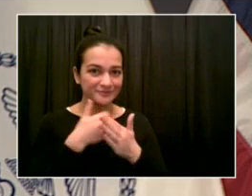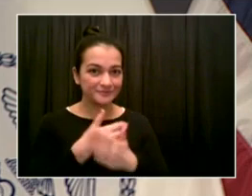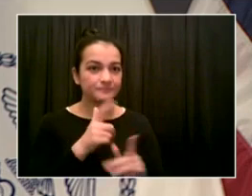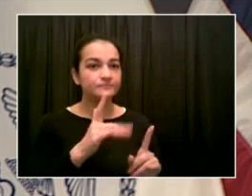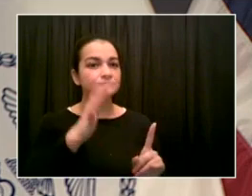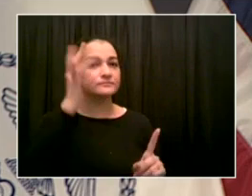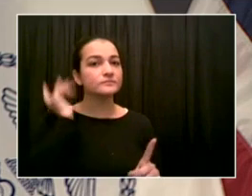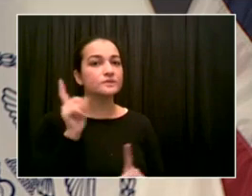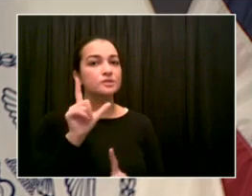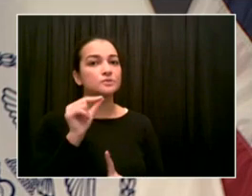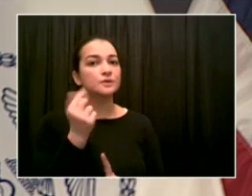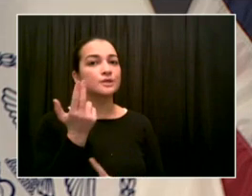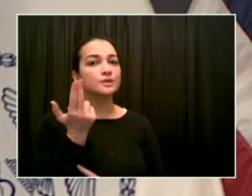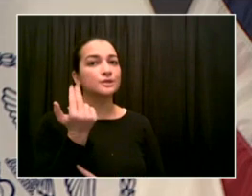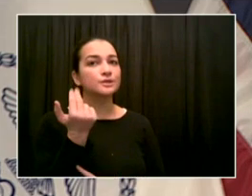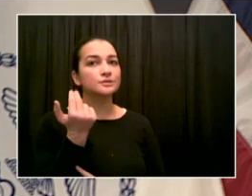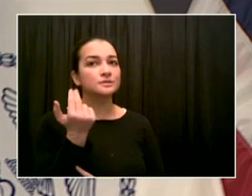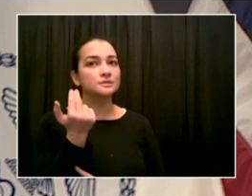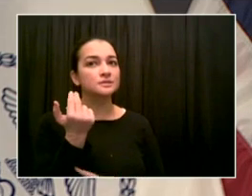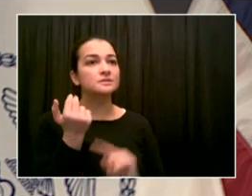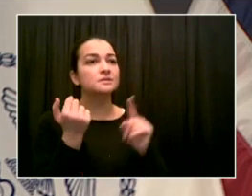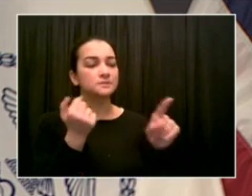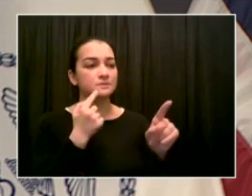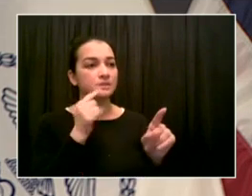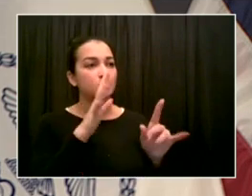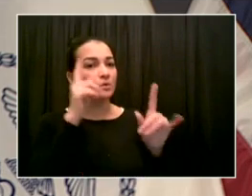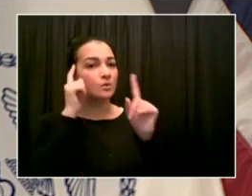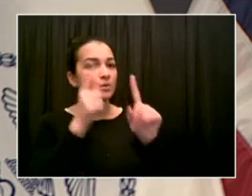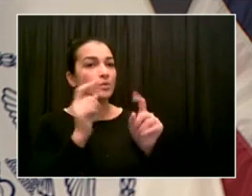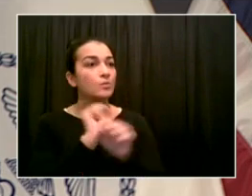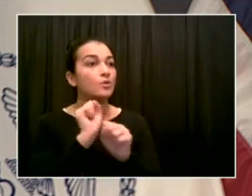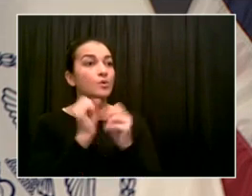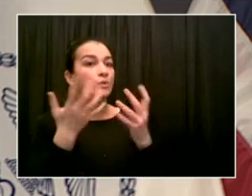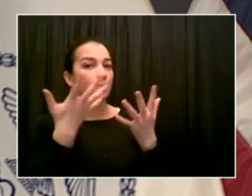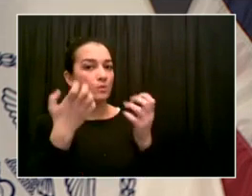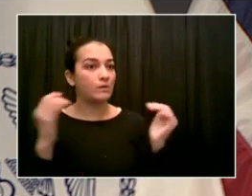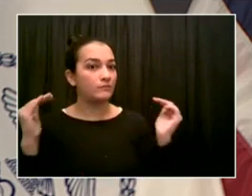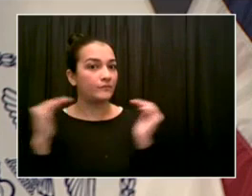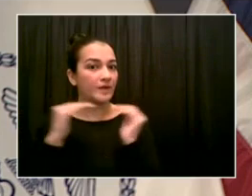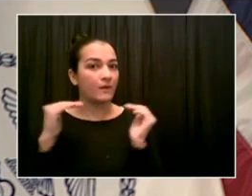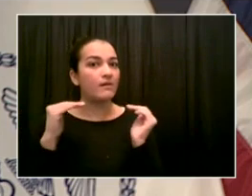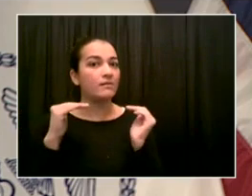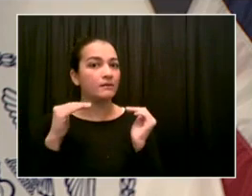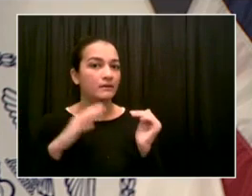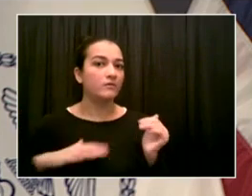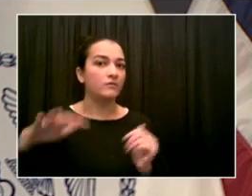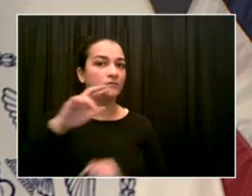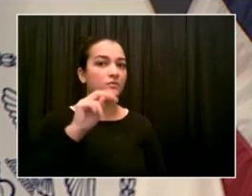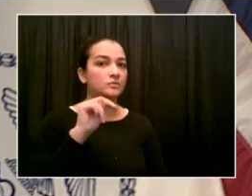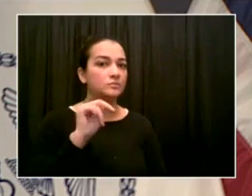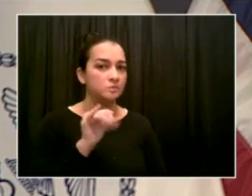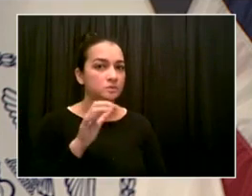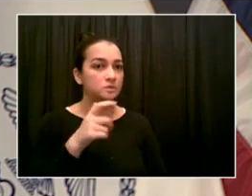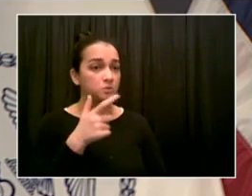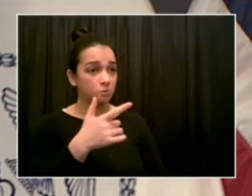income inequality again? Yeah, look, Emma, it's a great question. I'll try and give you the short, clear answer. Yes, we